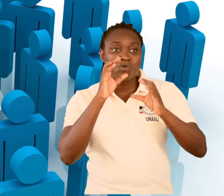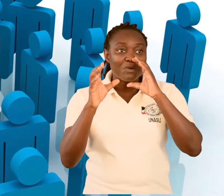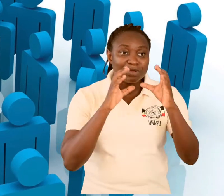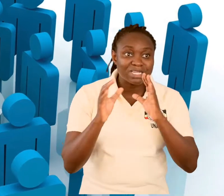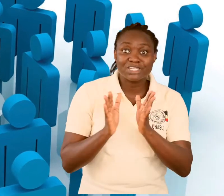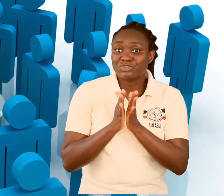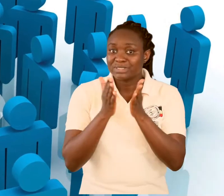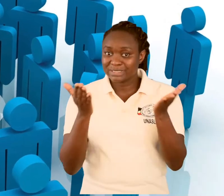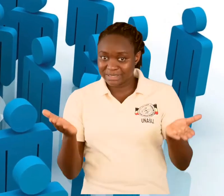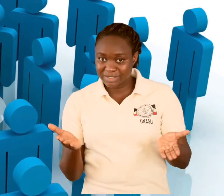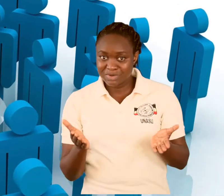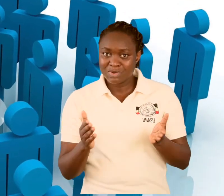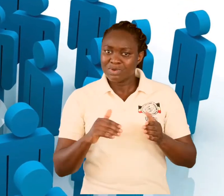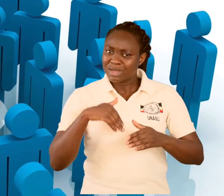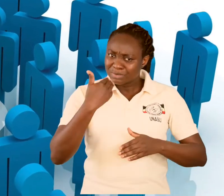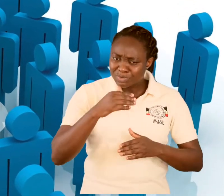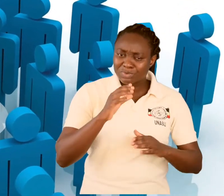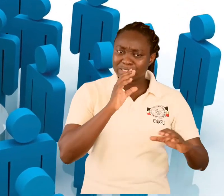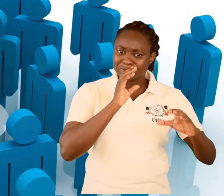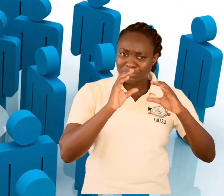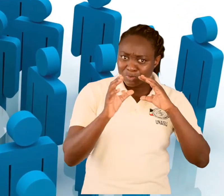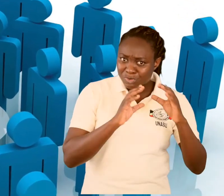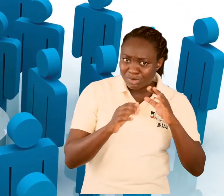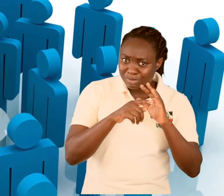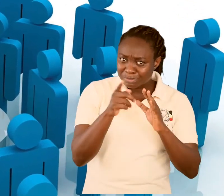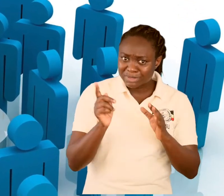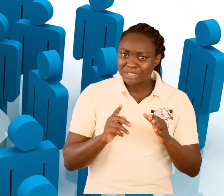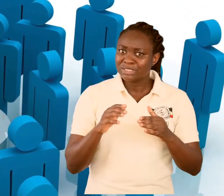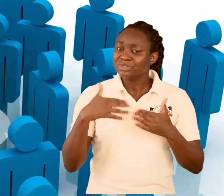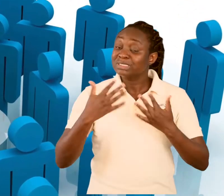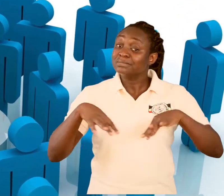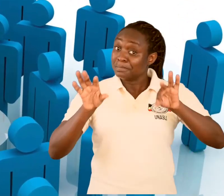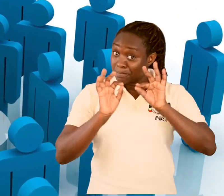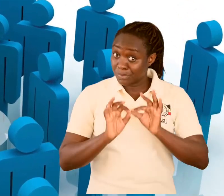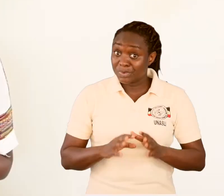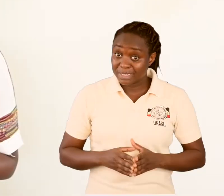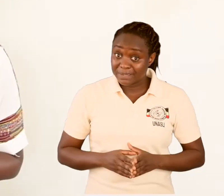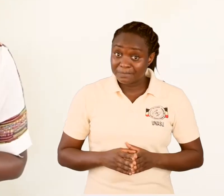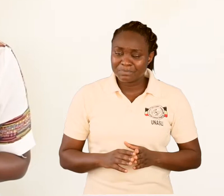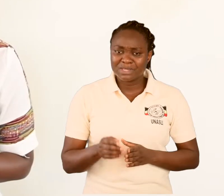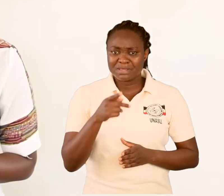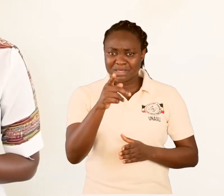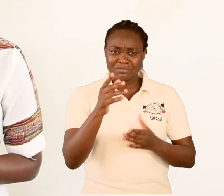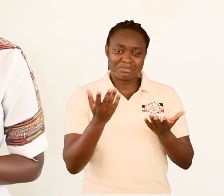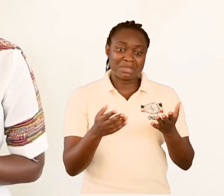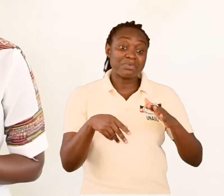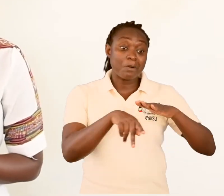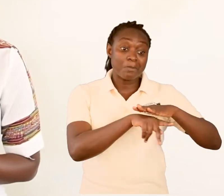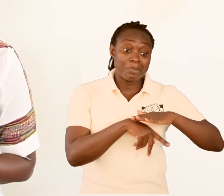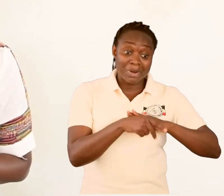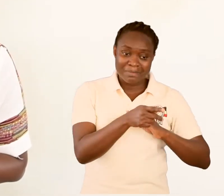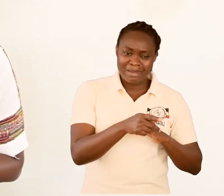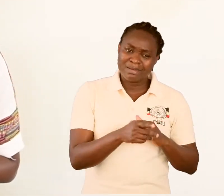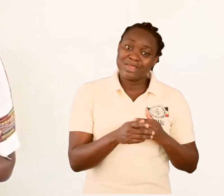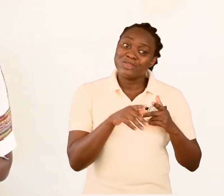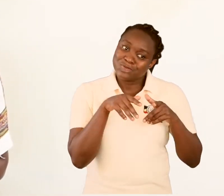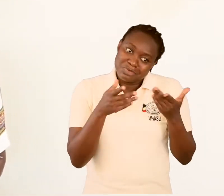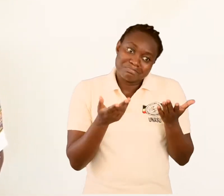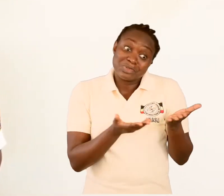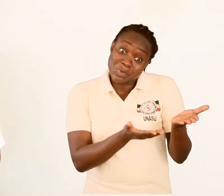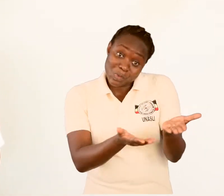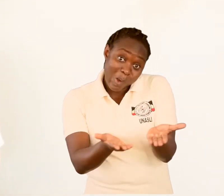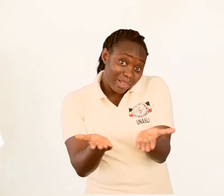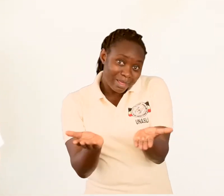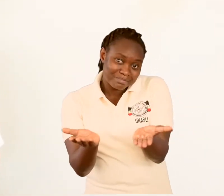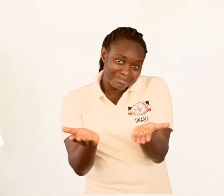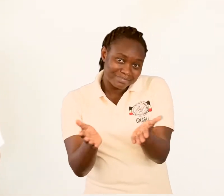and parts of speech are very, very important. If you're in primary school, you're still very welcome because